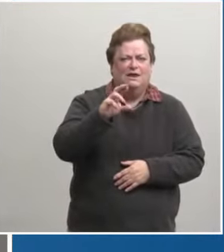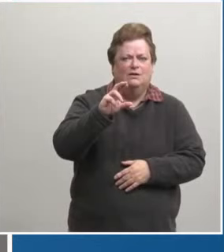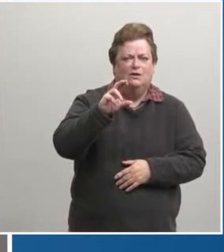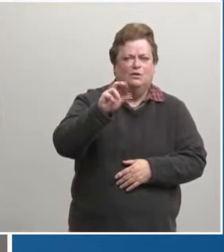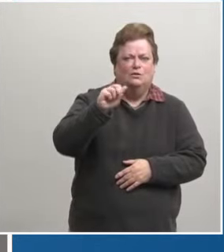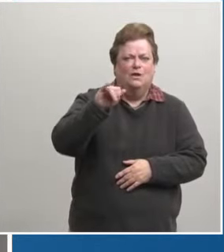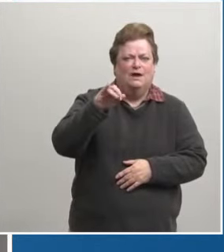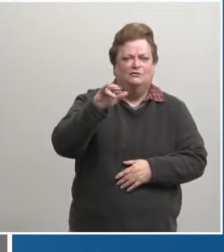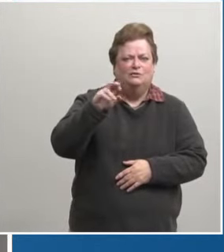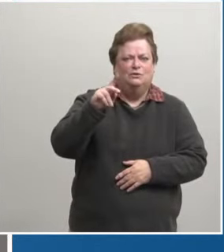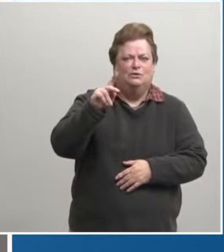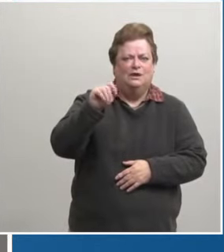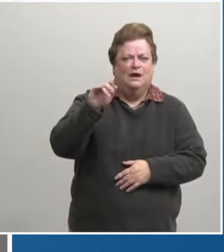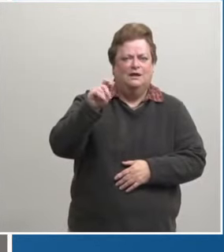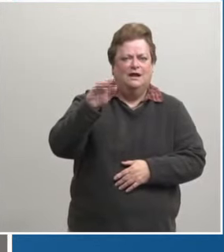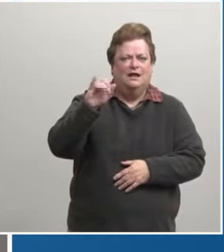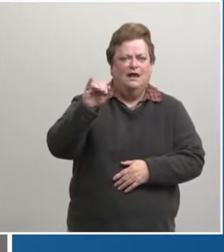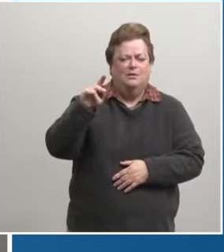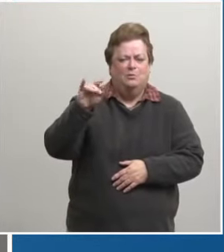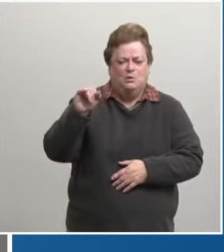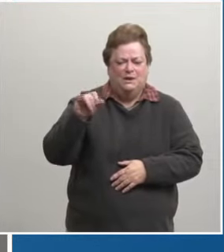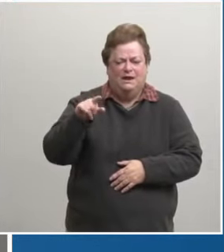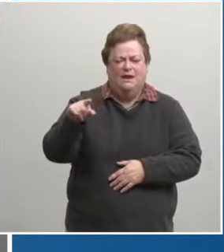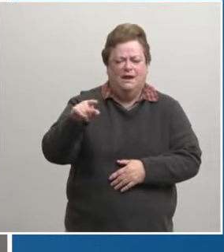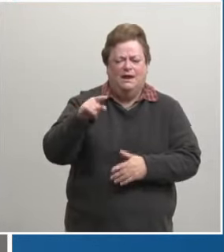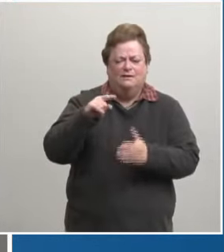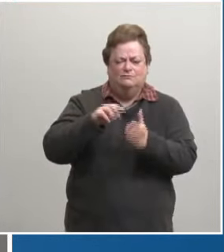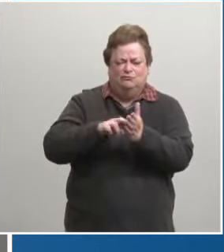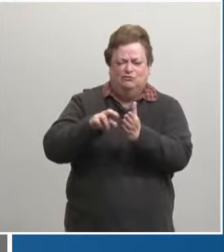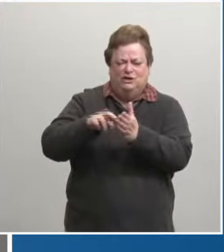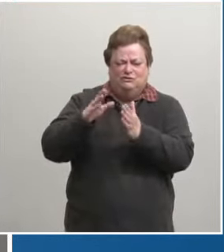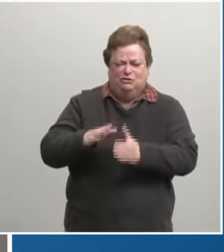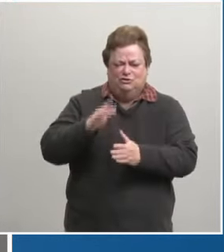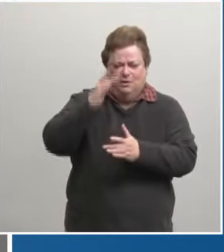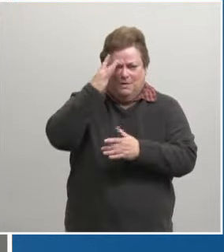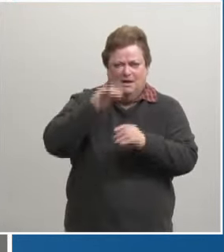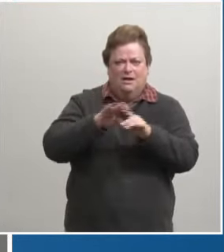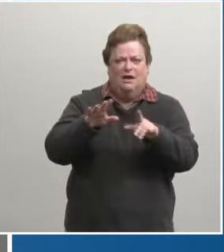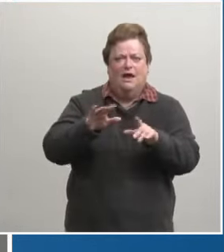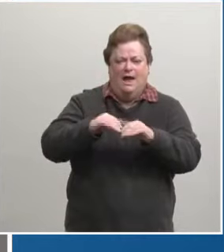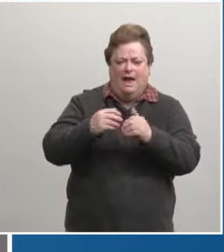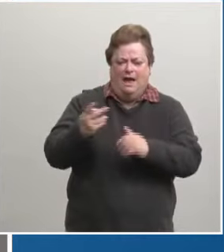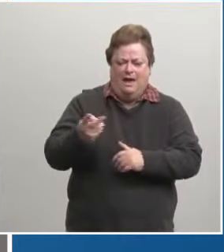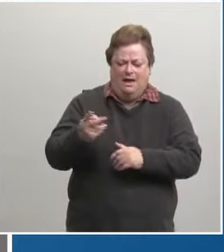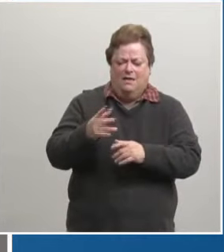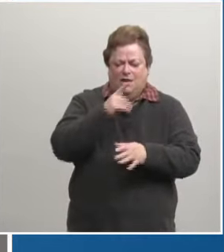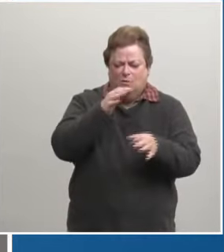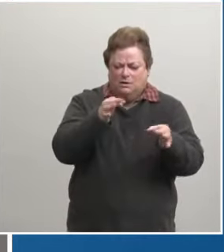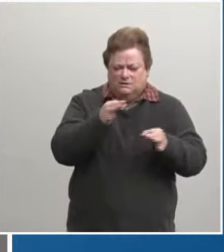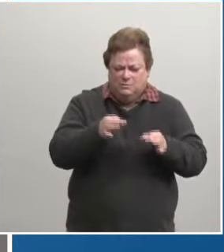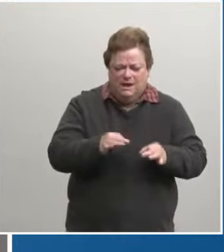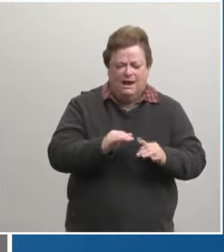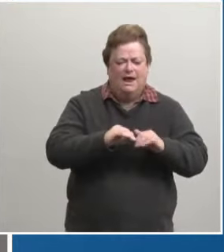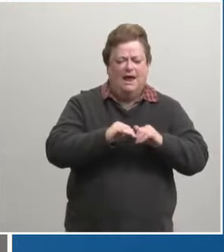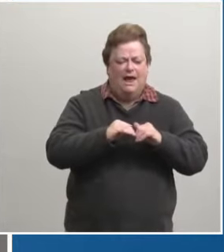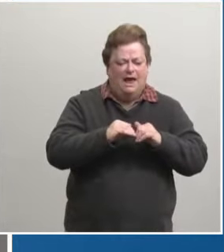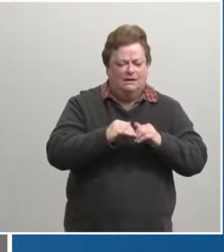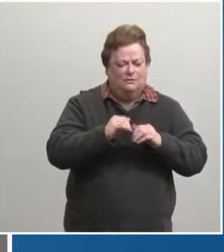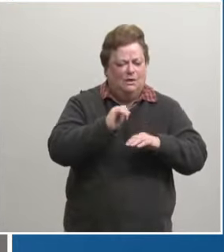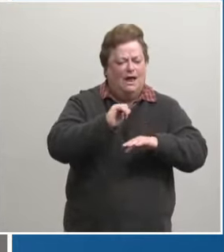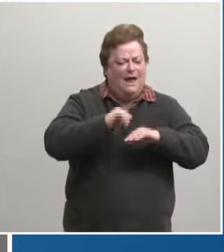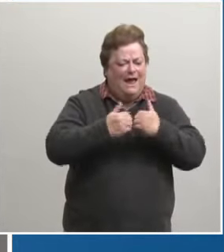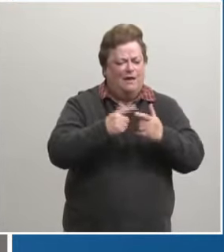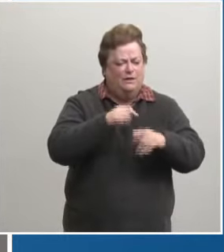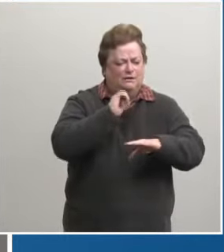Karkalapudi have some exciting news about a significant step forward in our local preparations, a registry that will enable our health team to